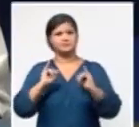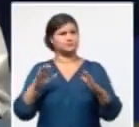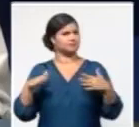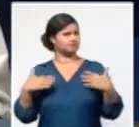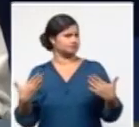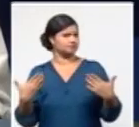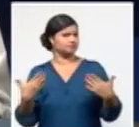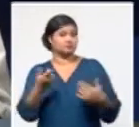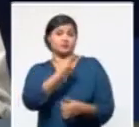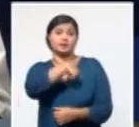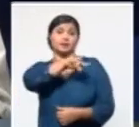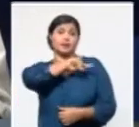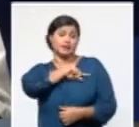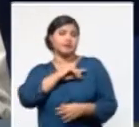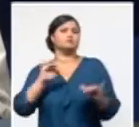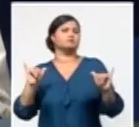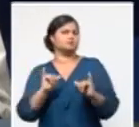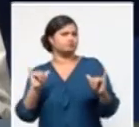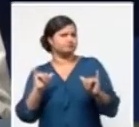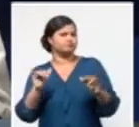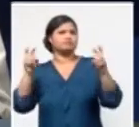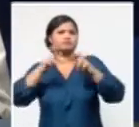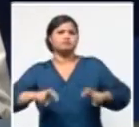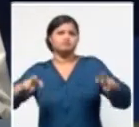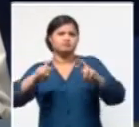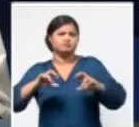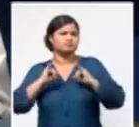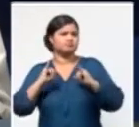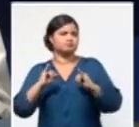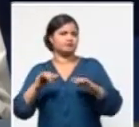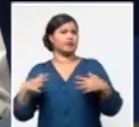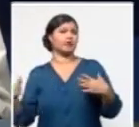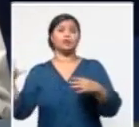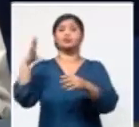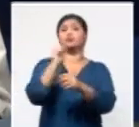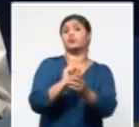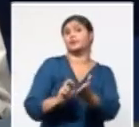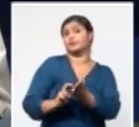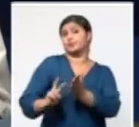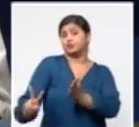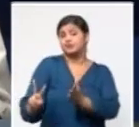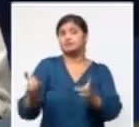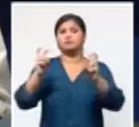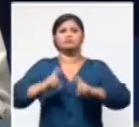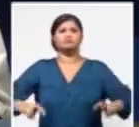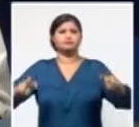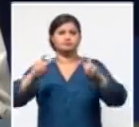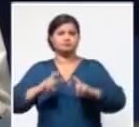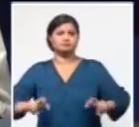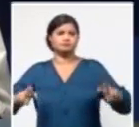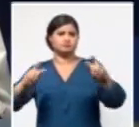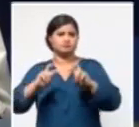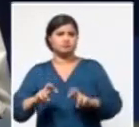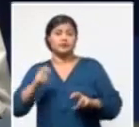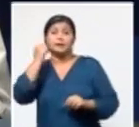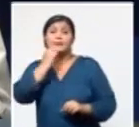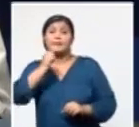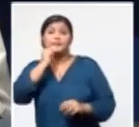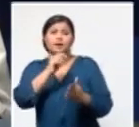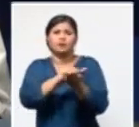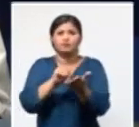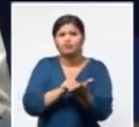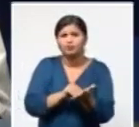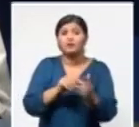I always explain, samples were studied from all provinces of the country. The largest number came from